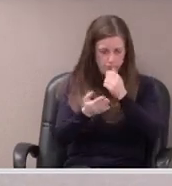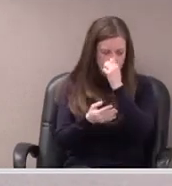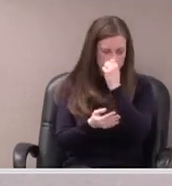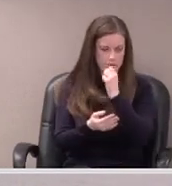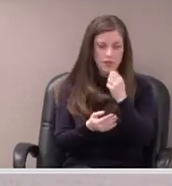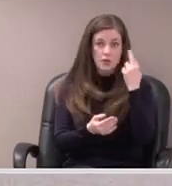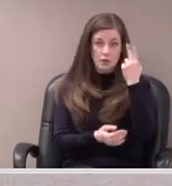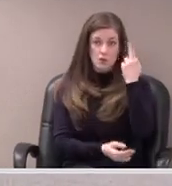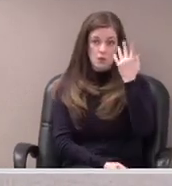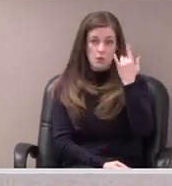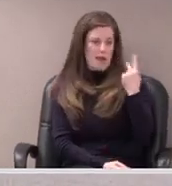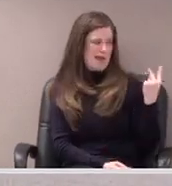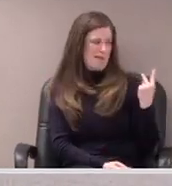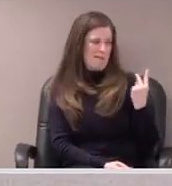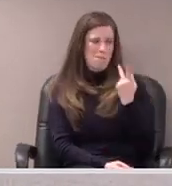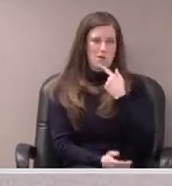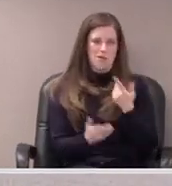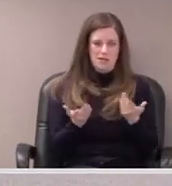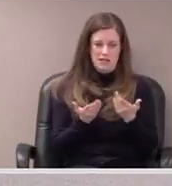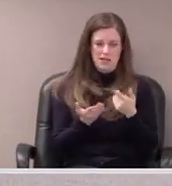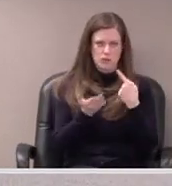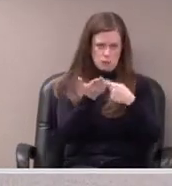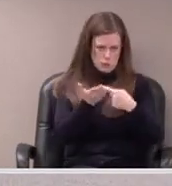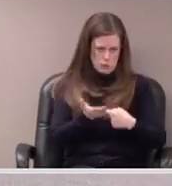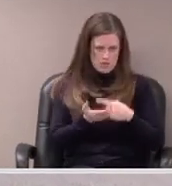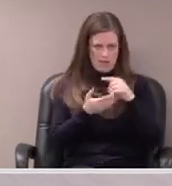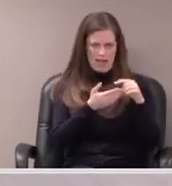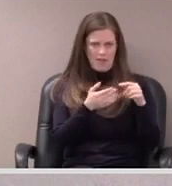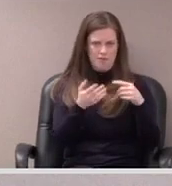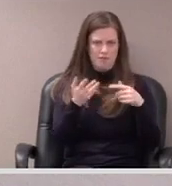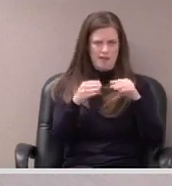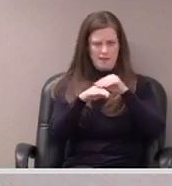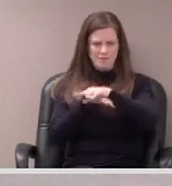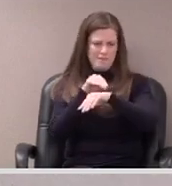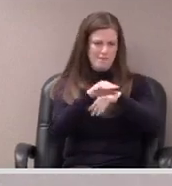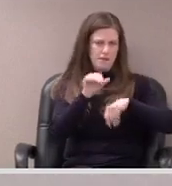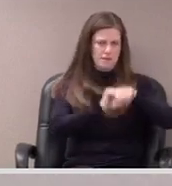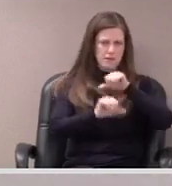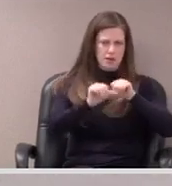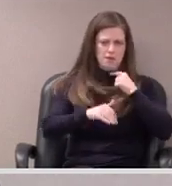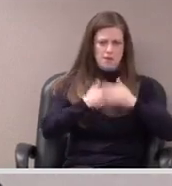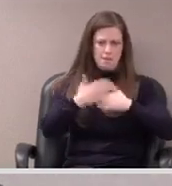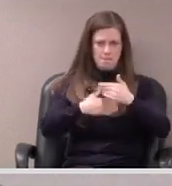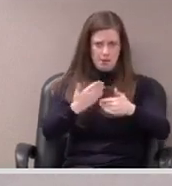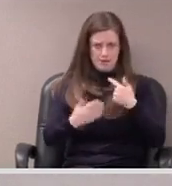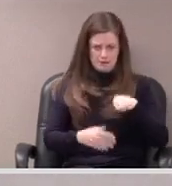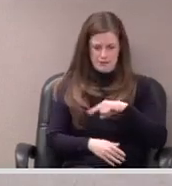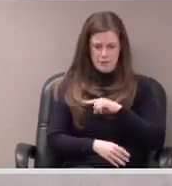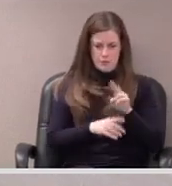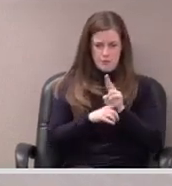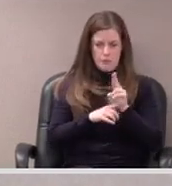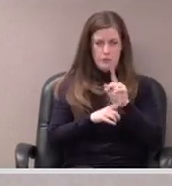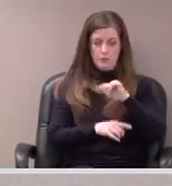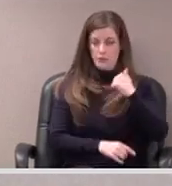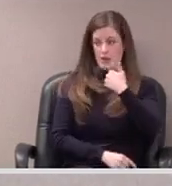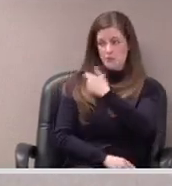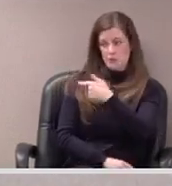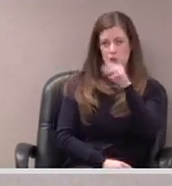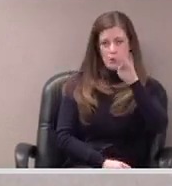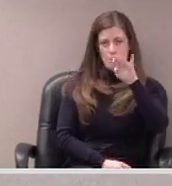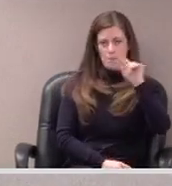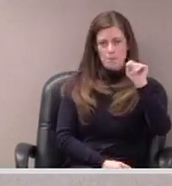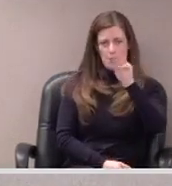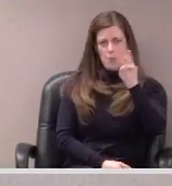we both are here, to kind of go over that and how they interact with each other and the process that we use. So I'll turn it over to Brent